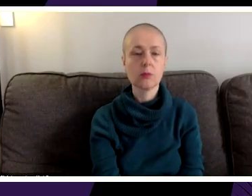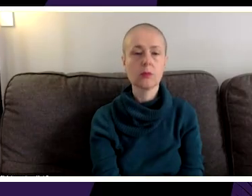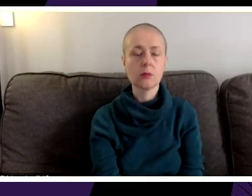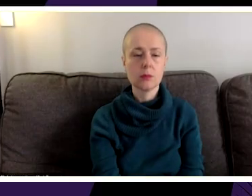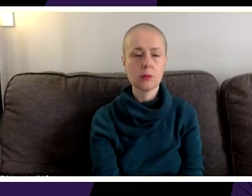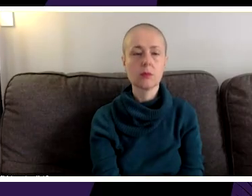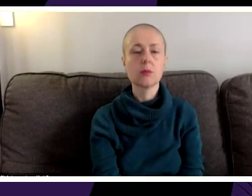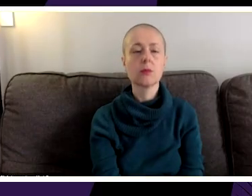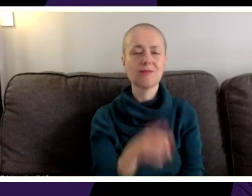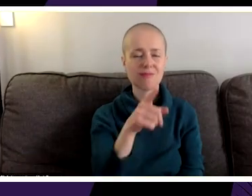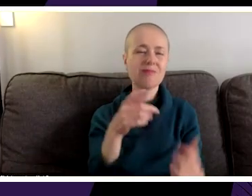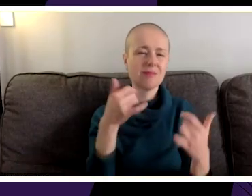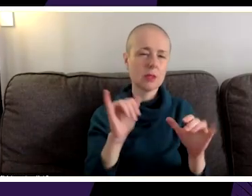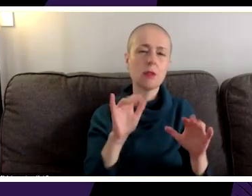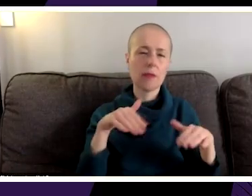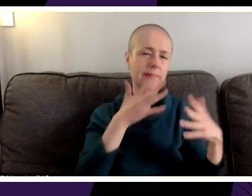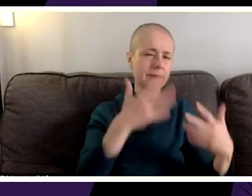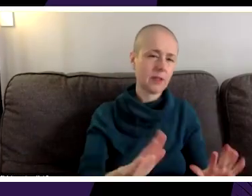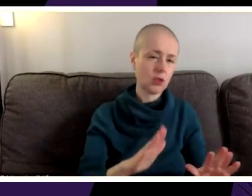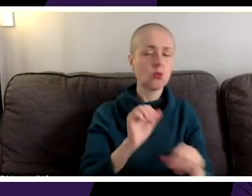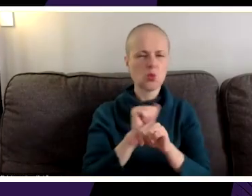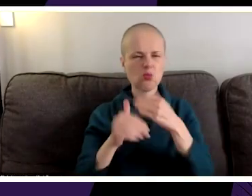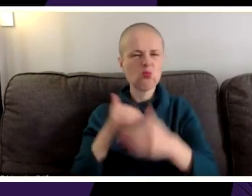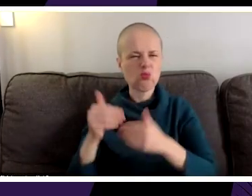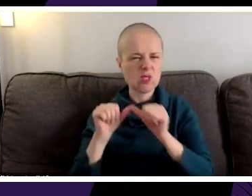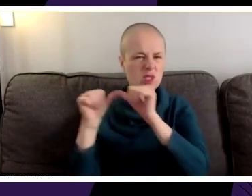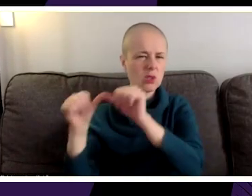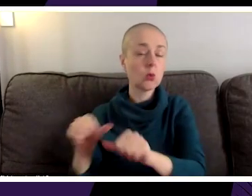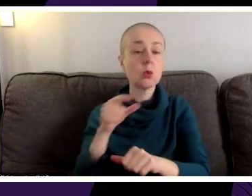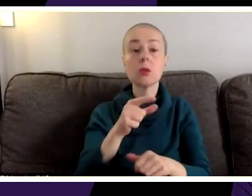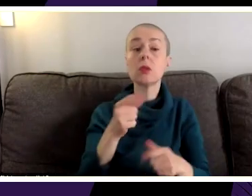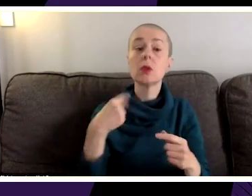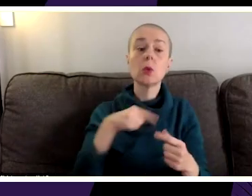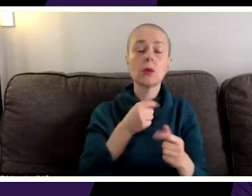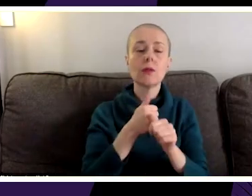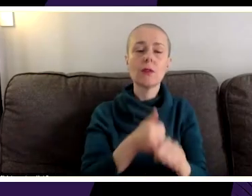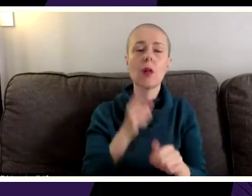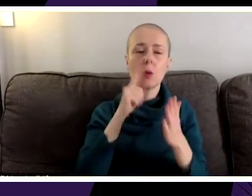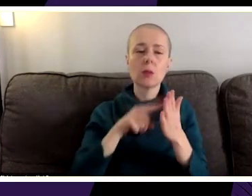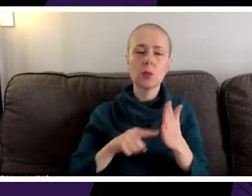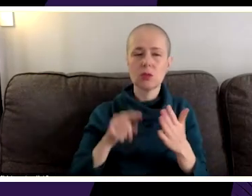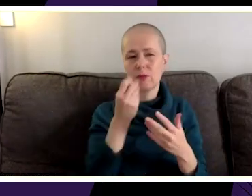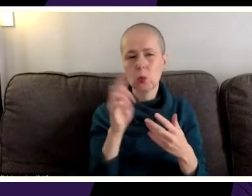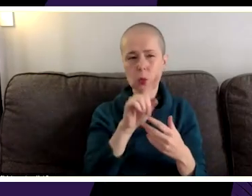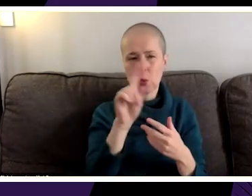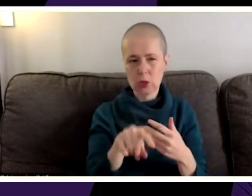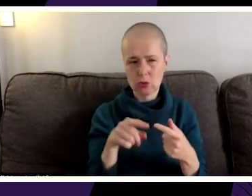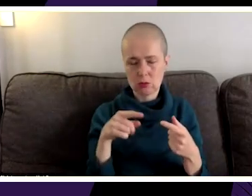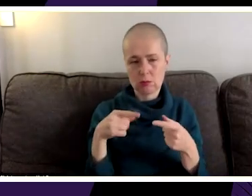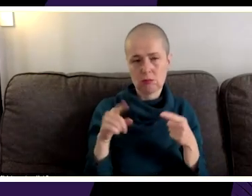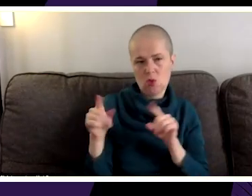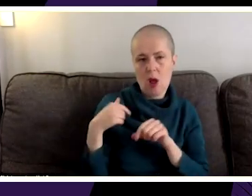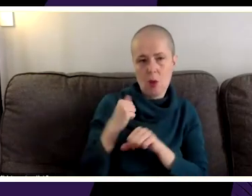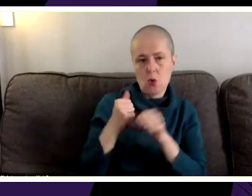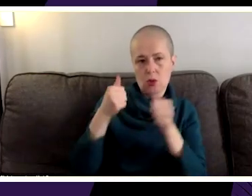Still a work in progress, the project has been guided by the following exploration during the fellowship. First, how to make visible